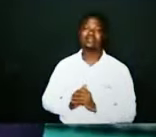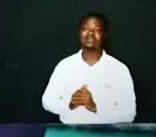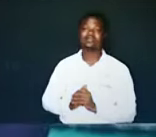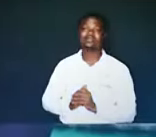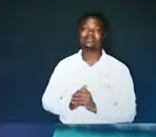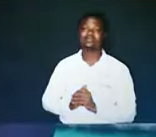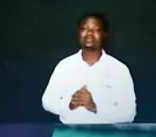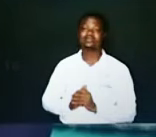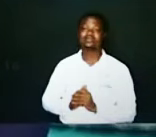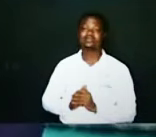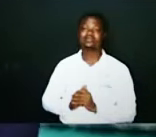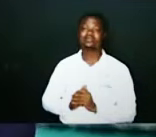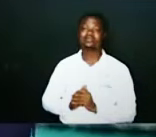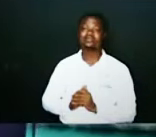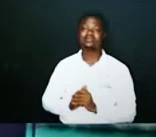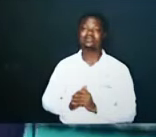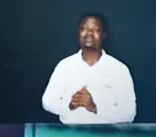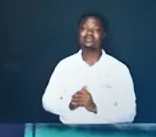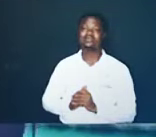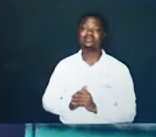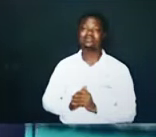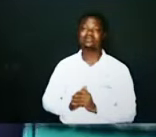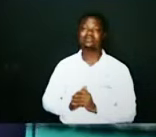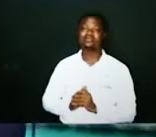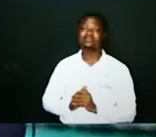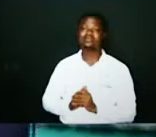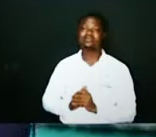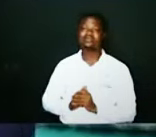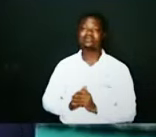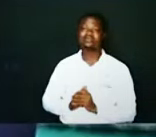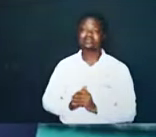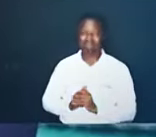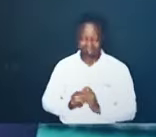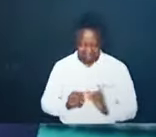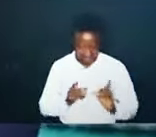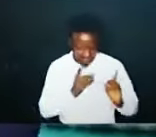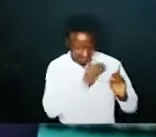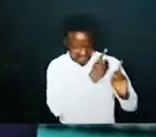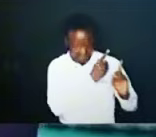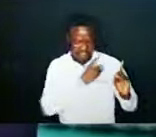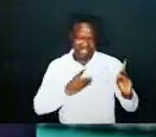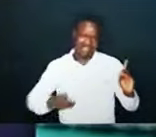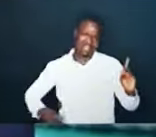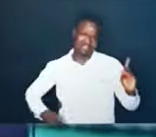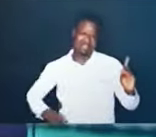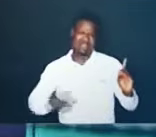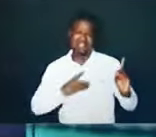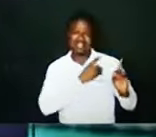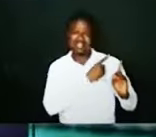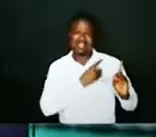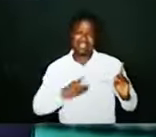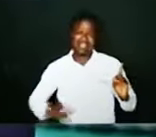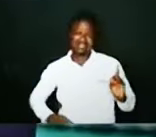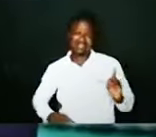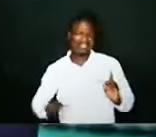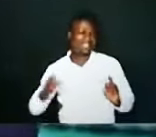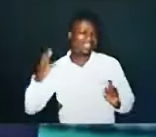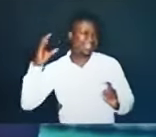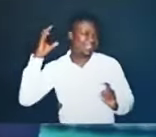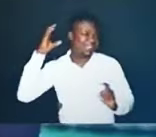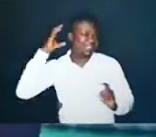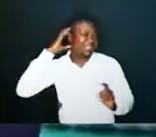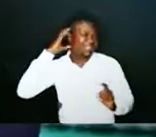couldn't take it when Goliath was blaspheming the God of Israel. Who is this